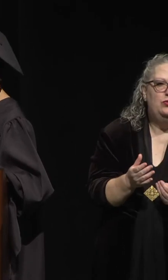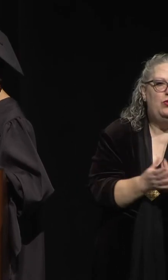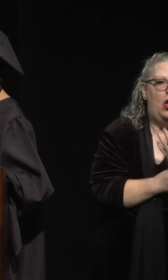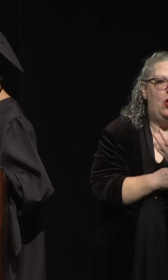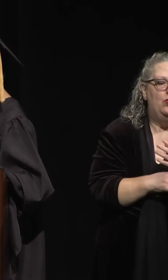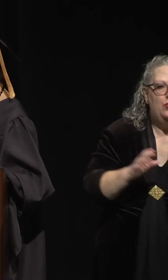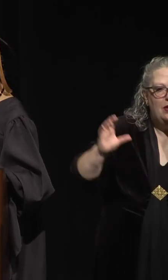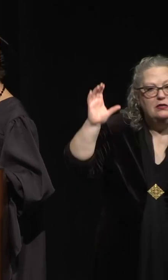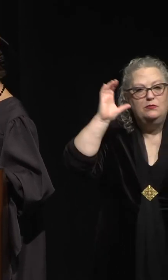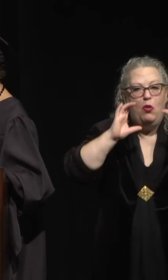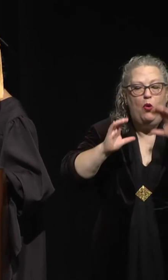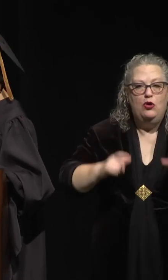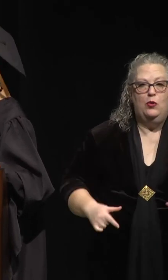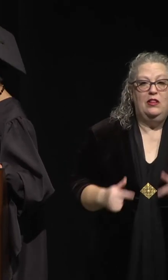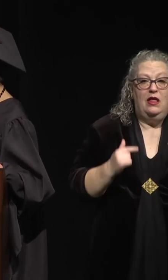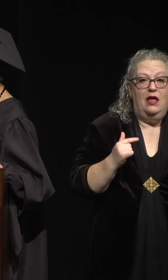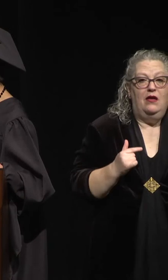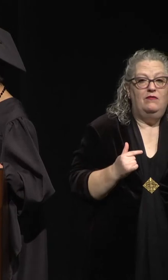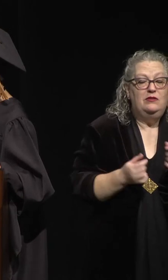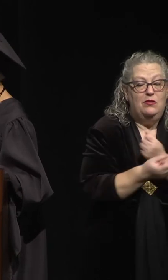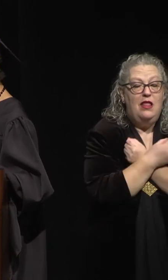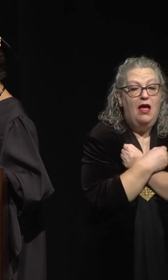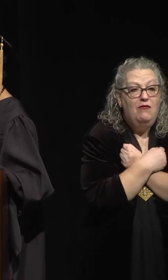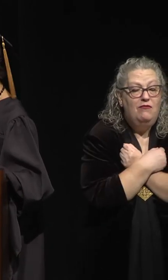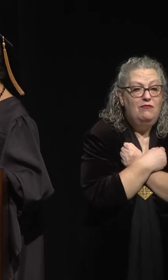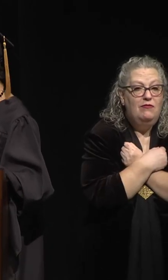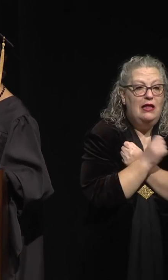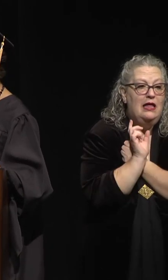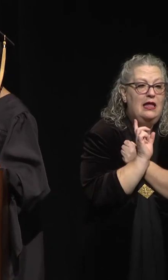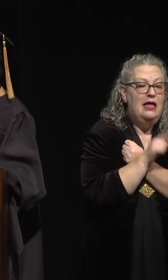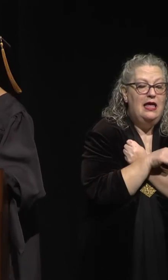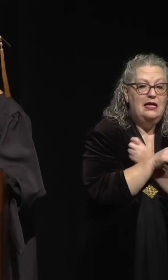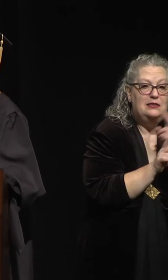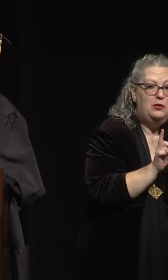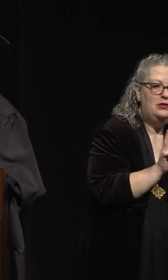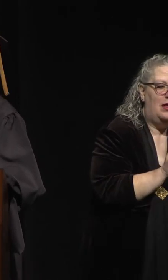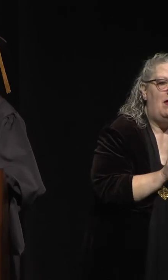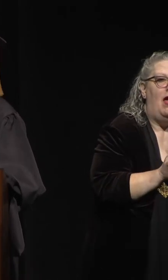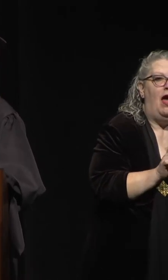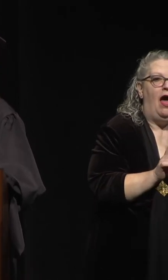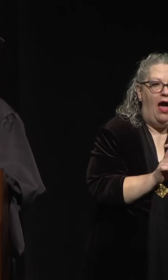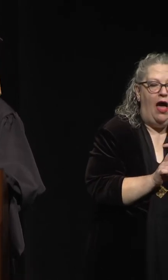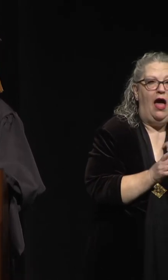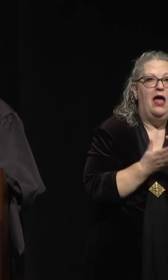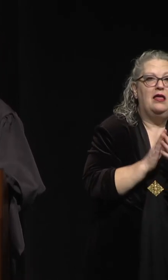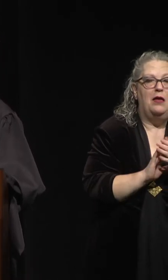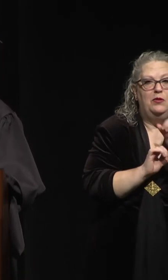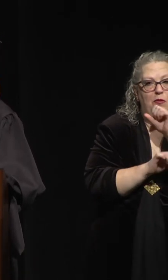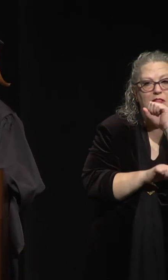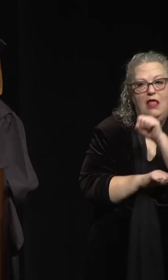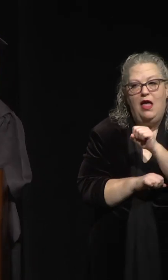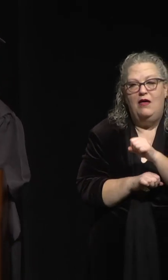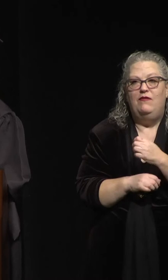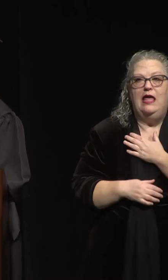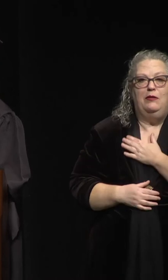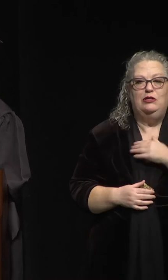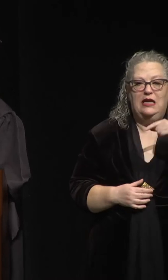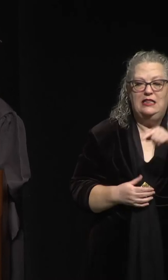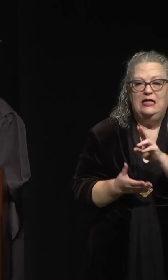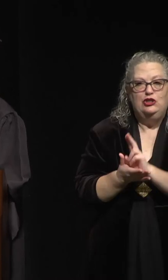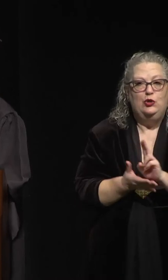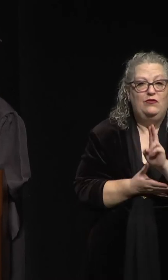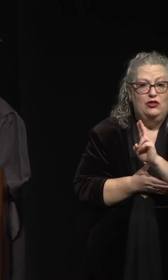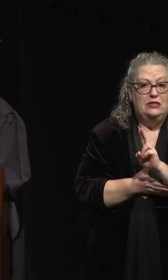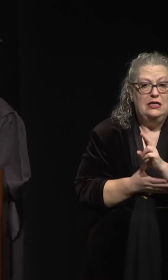to explore, to live, to love, that I myself have really come to love and appreciate this